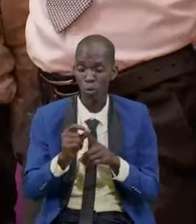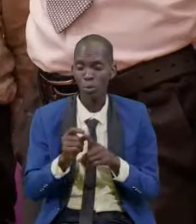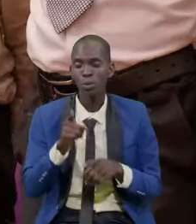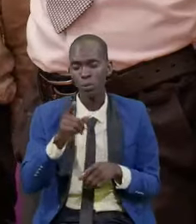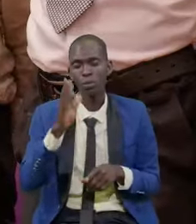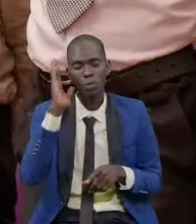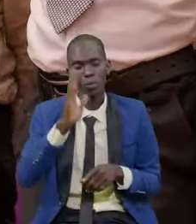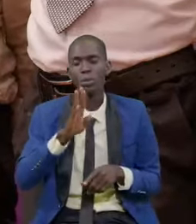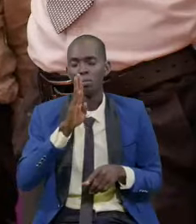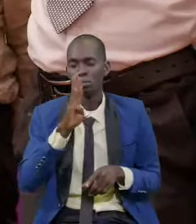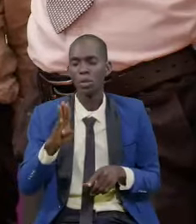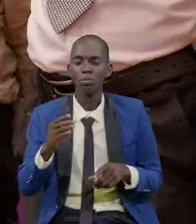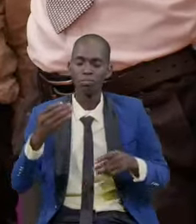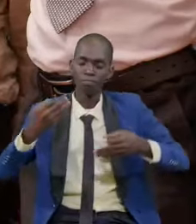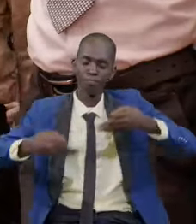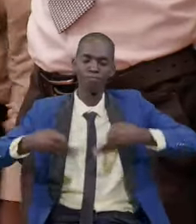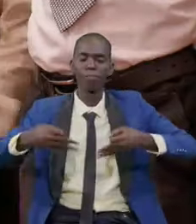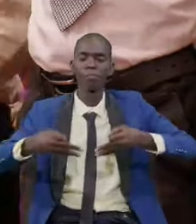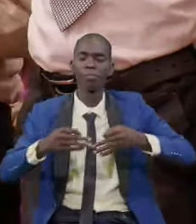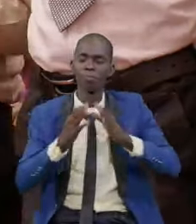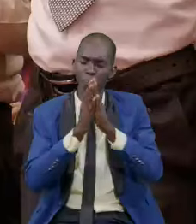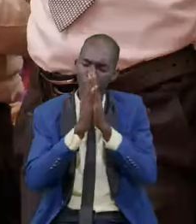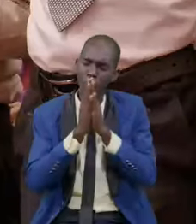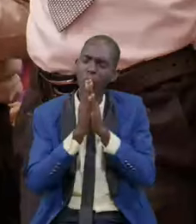you'll be condemned. Wash me,